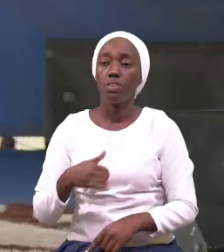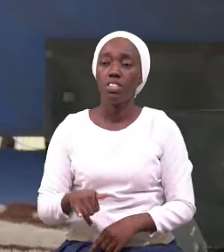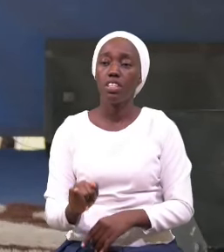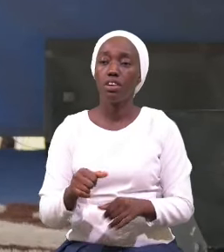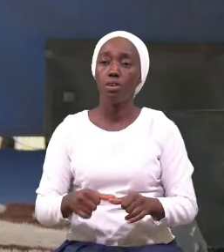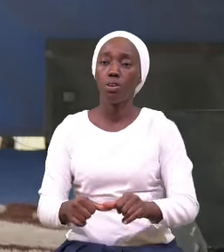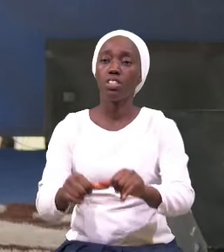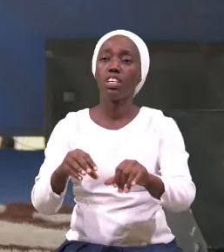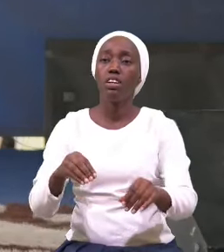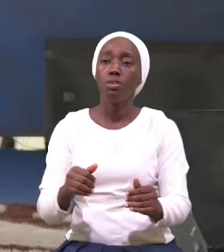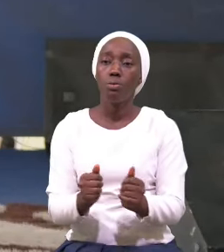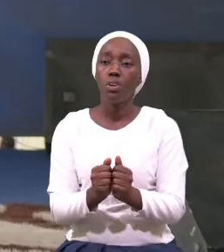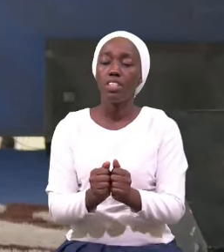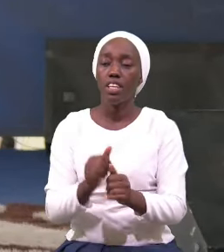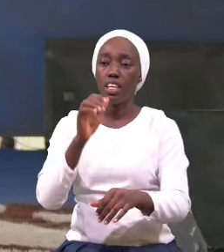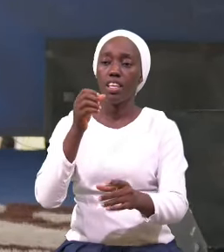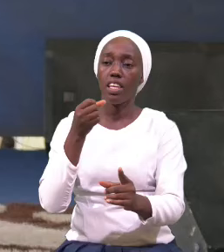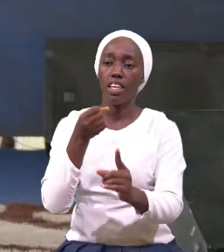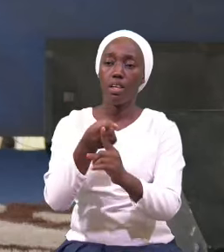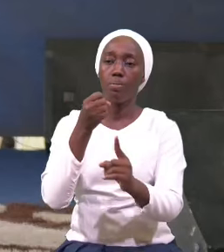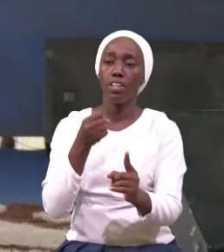continuing with impact.